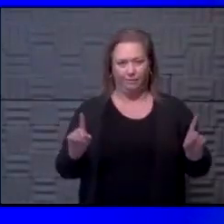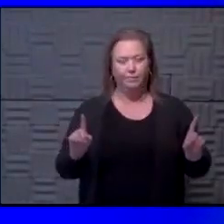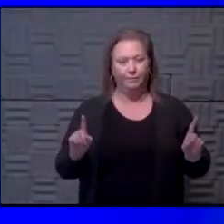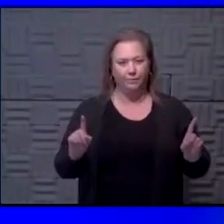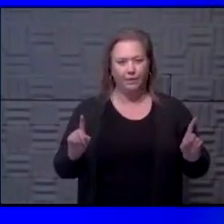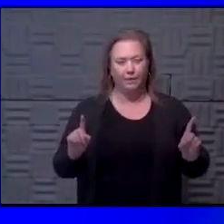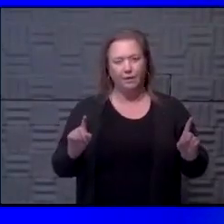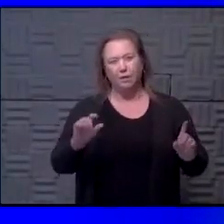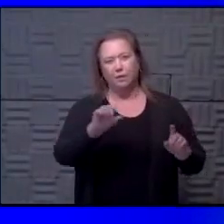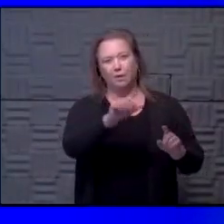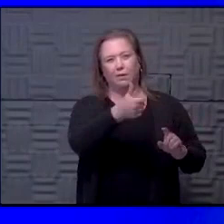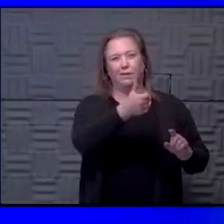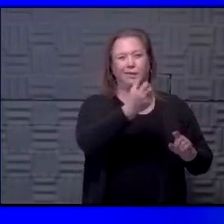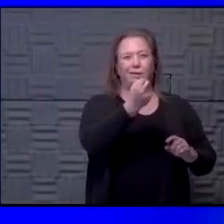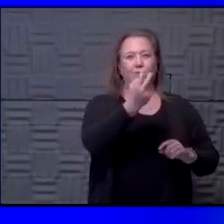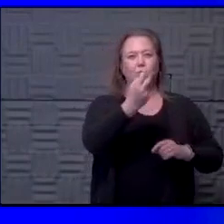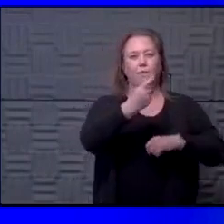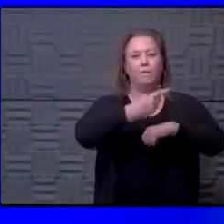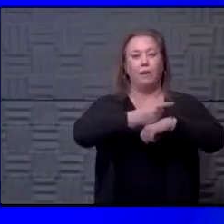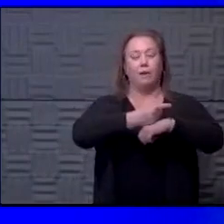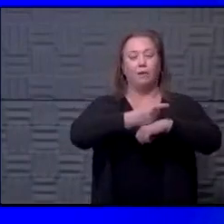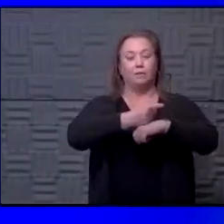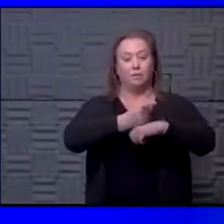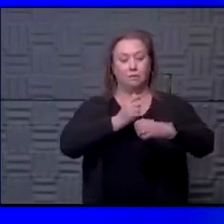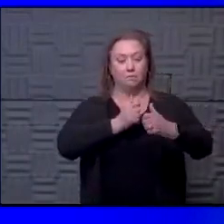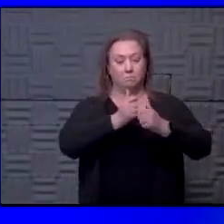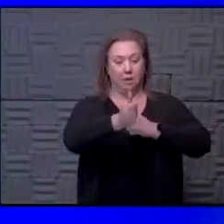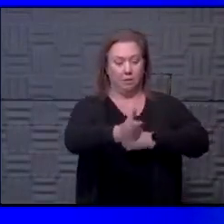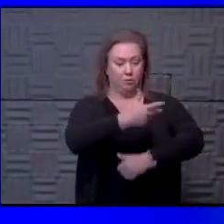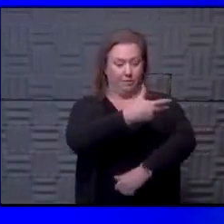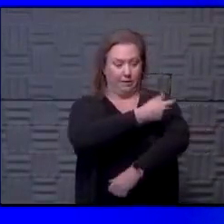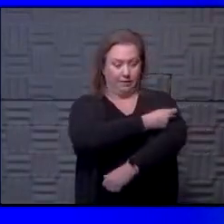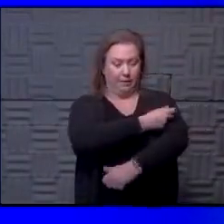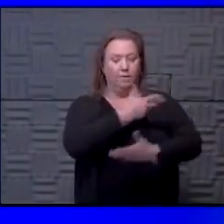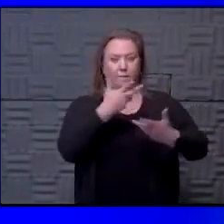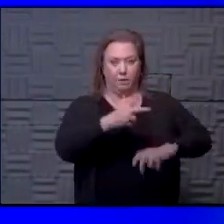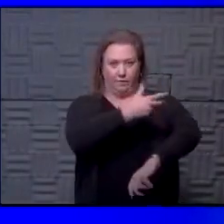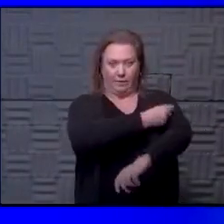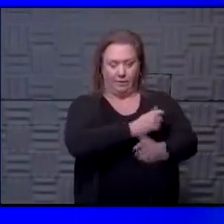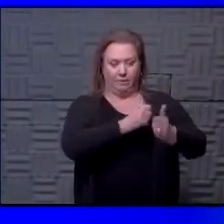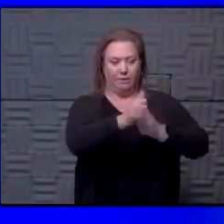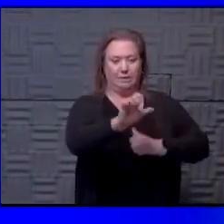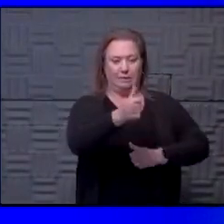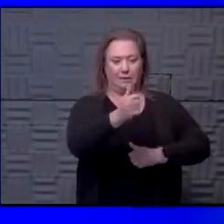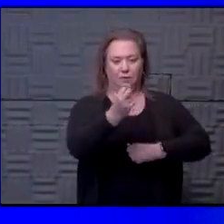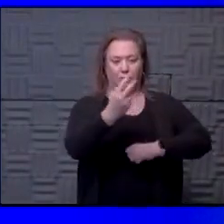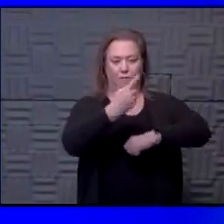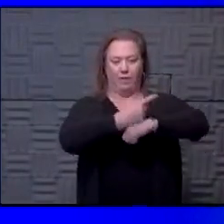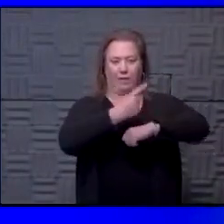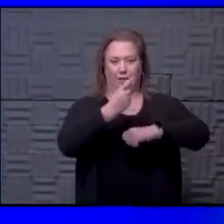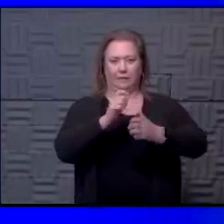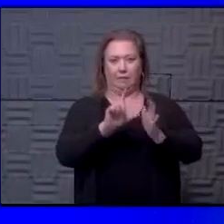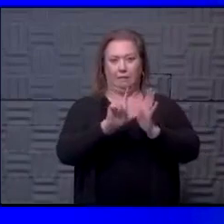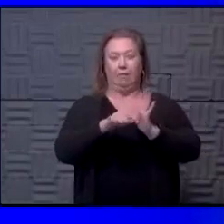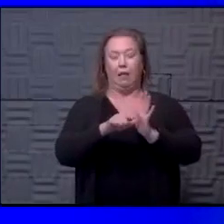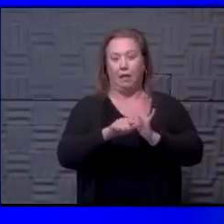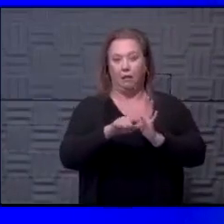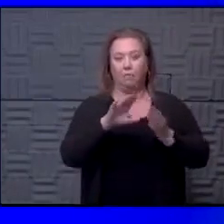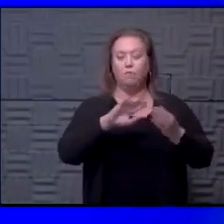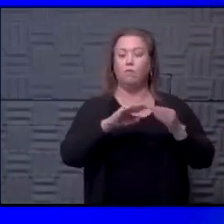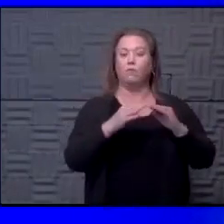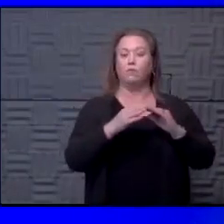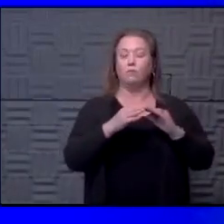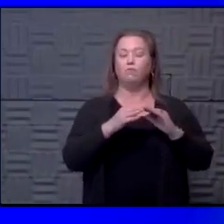even, 10 to 12 days after your first dose of the vaccine, and again, if we're talking about first dose, it's going to be Moderna, Pfizer, those